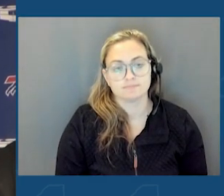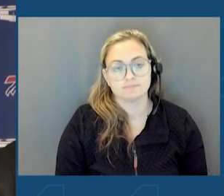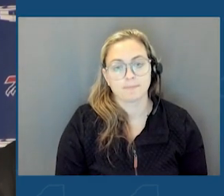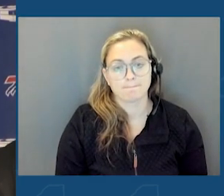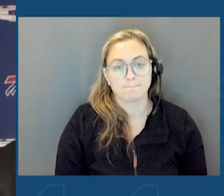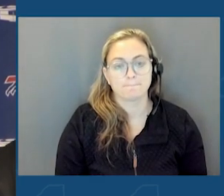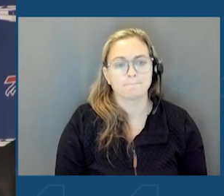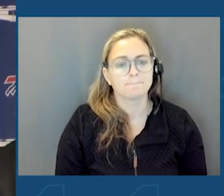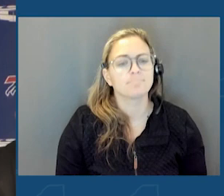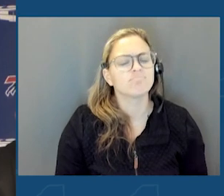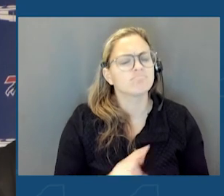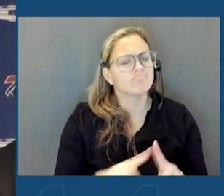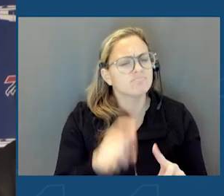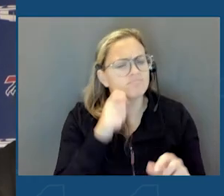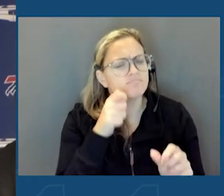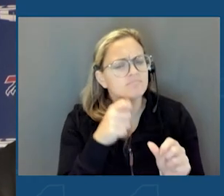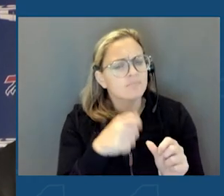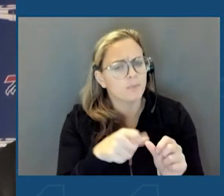But we also remember